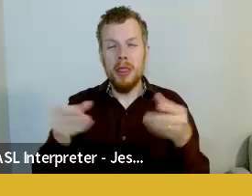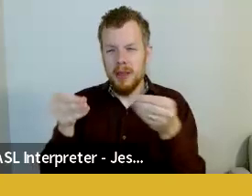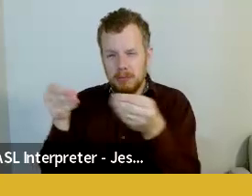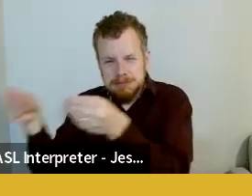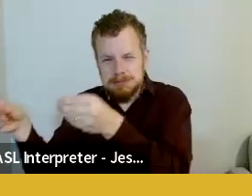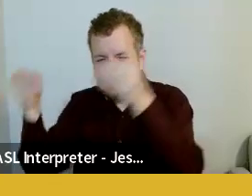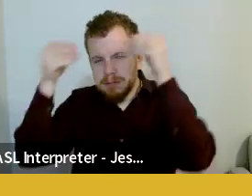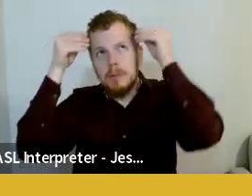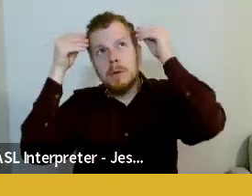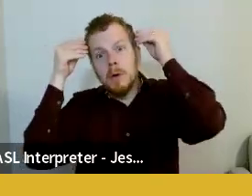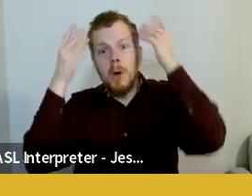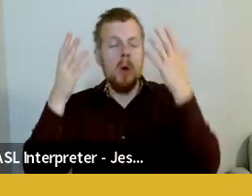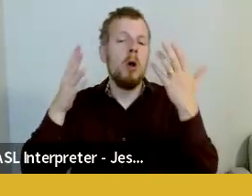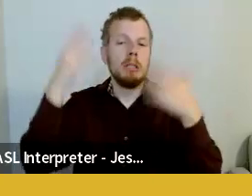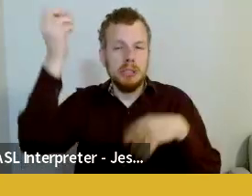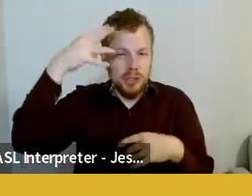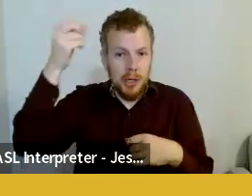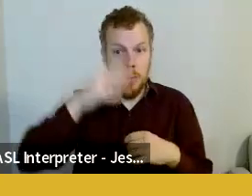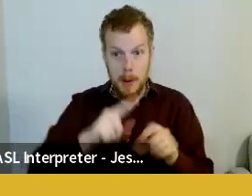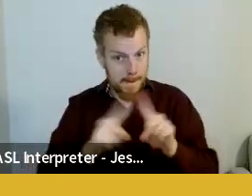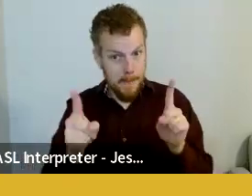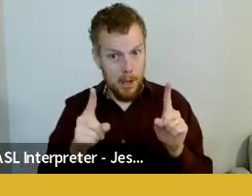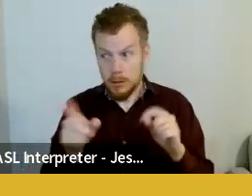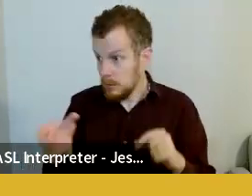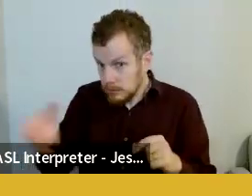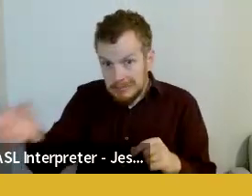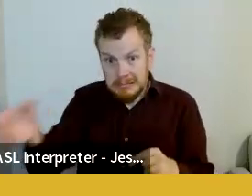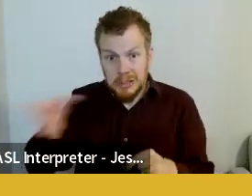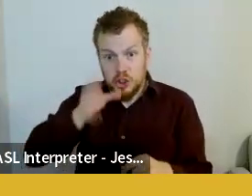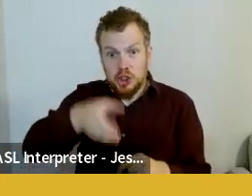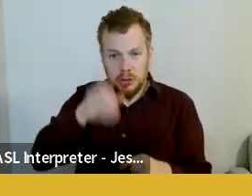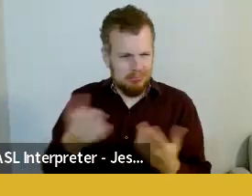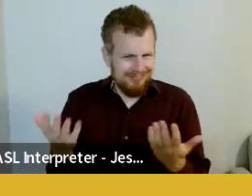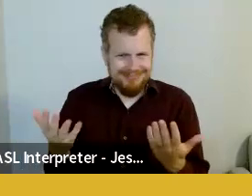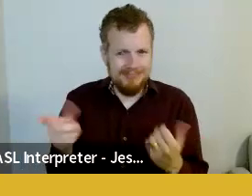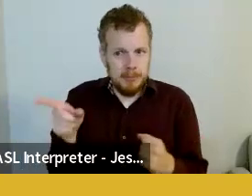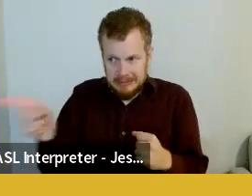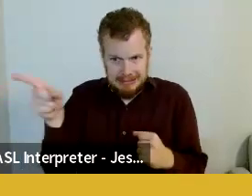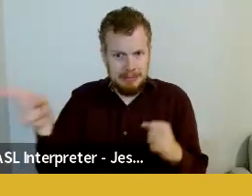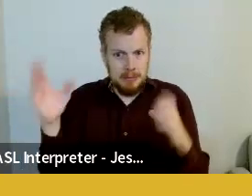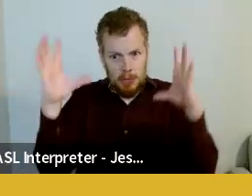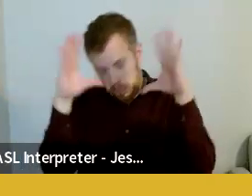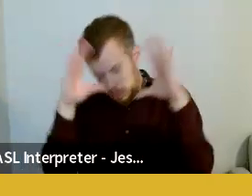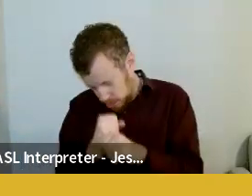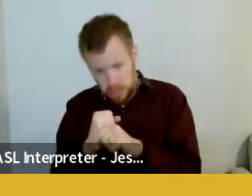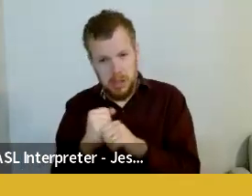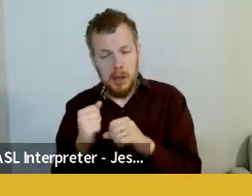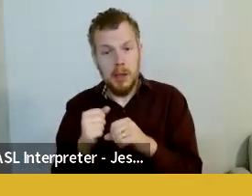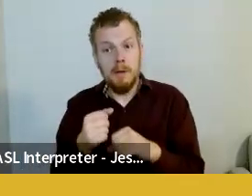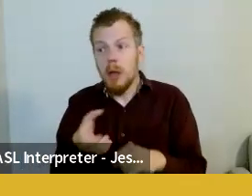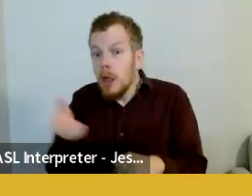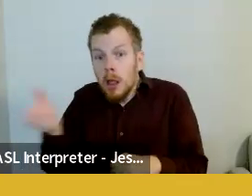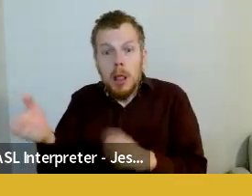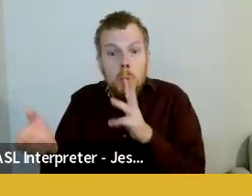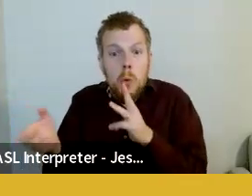not give the person fluids, because if the person is unconscious or not awake, it can cause choking. So